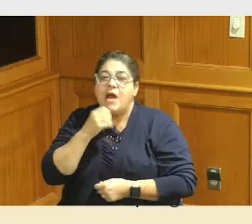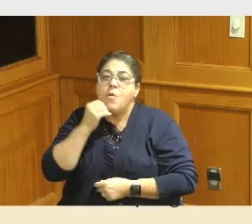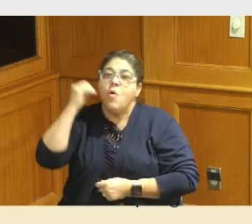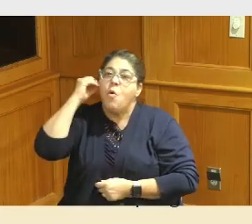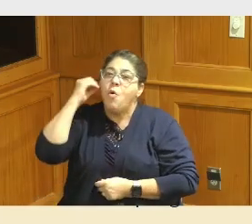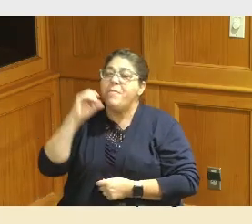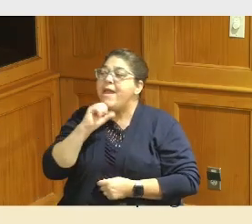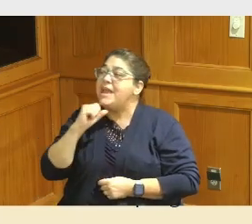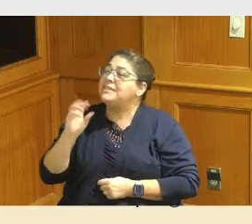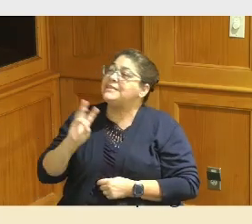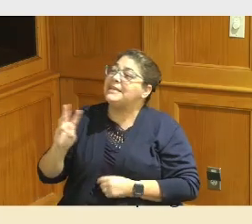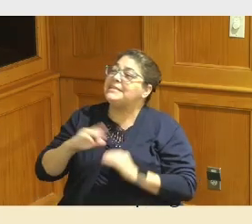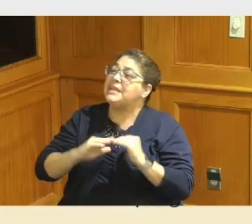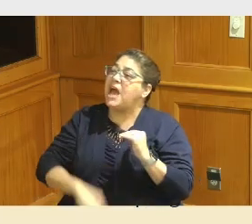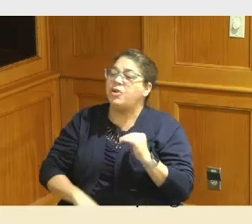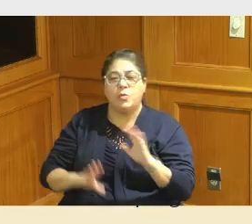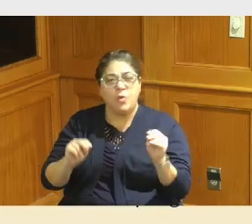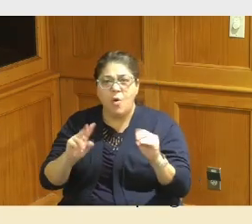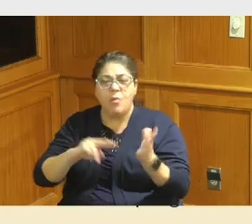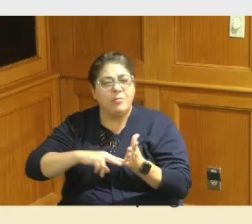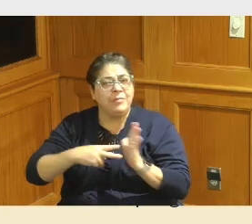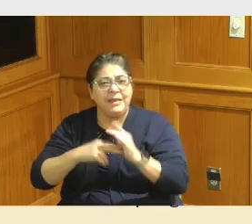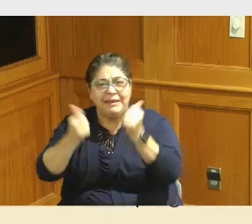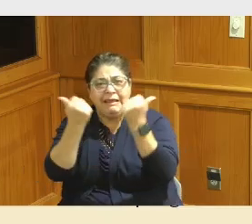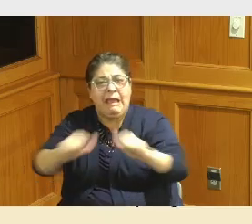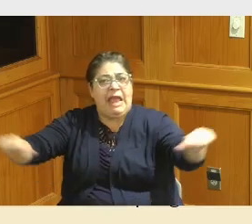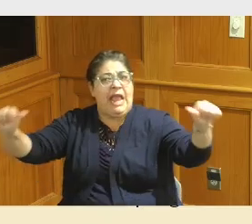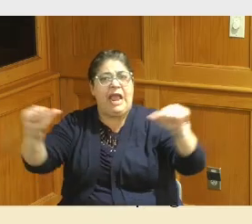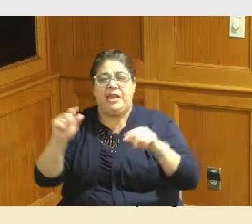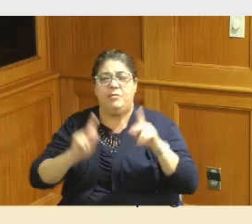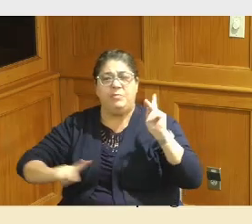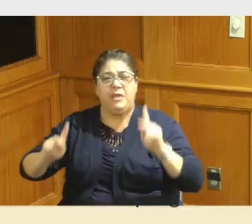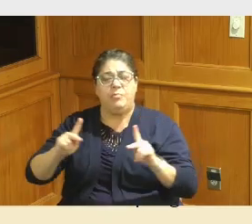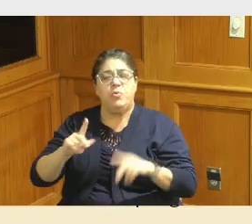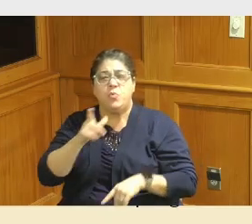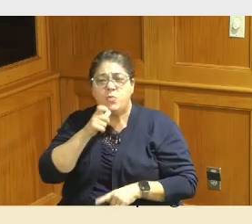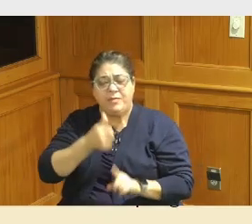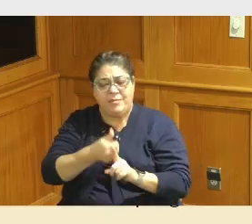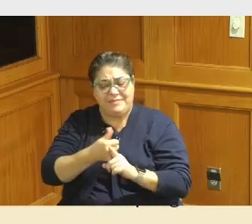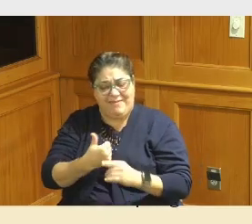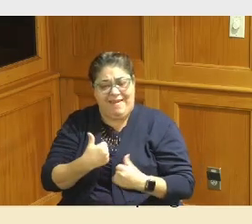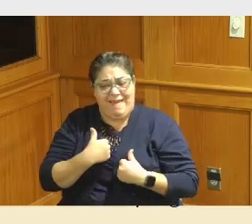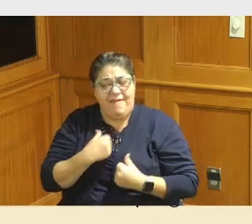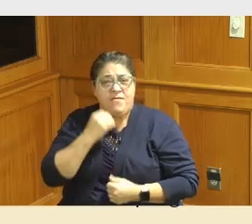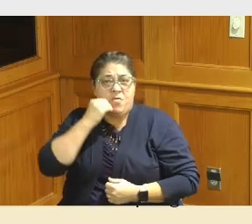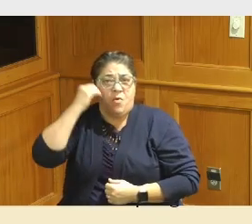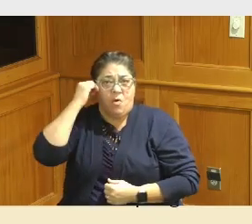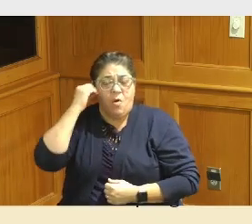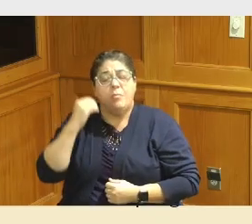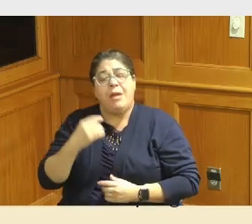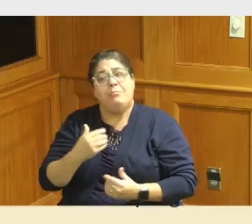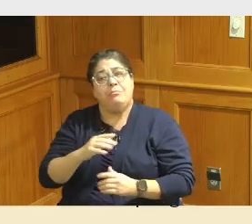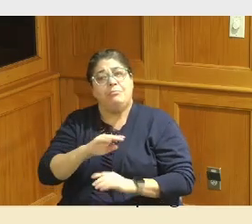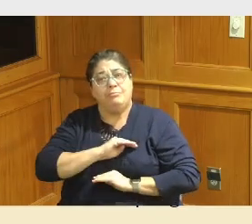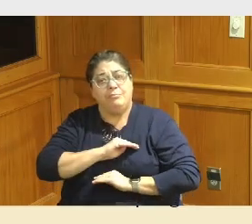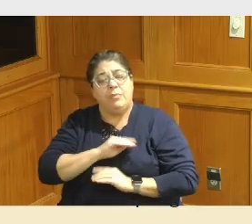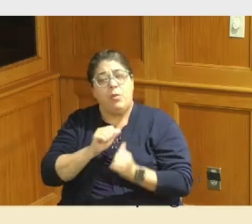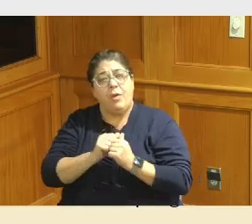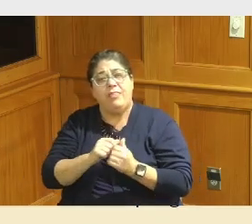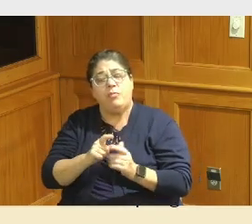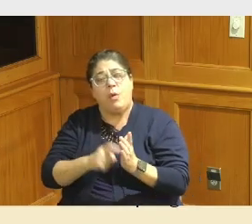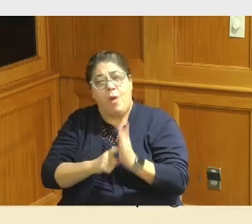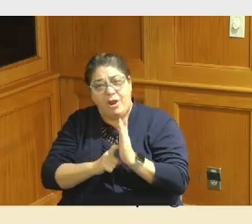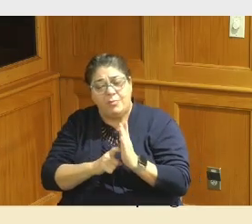children under the age of 6. Any homeowner in Hamilton County who met the eligibility was able to participate if they chose